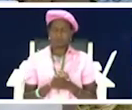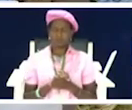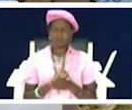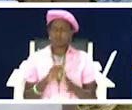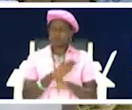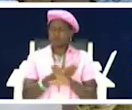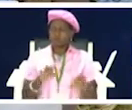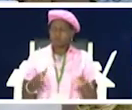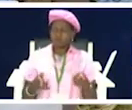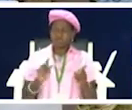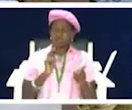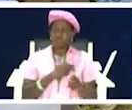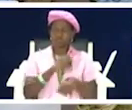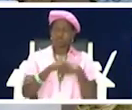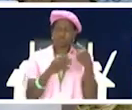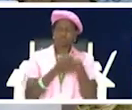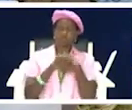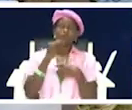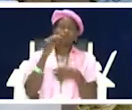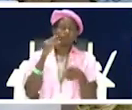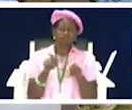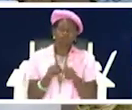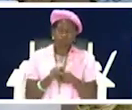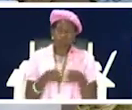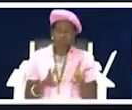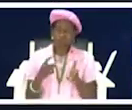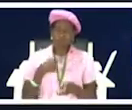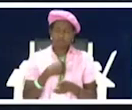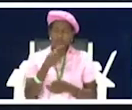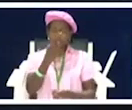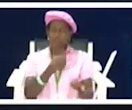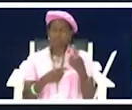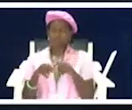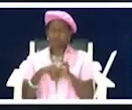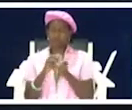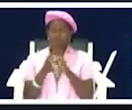Don't let us go home the way we came.